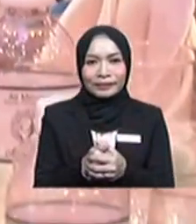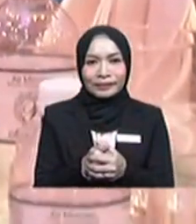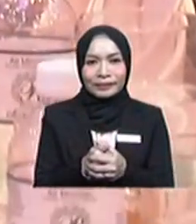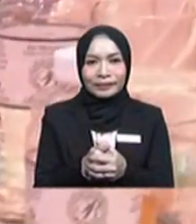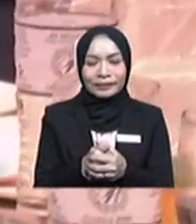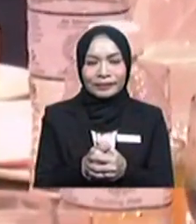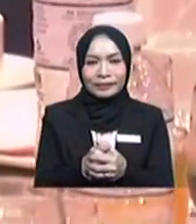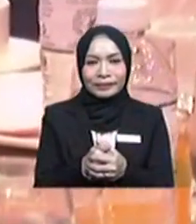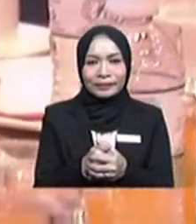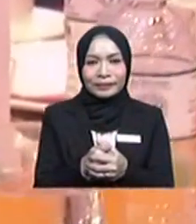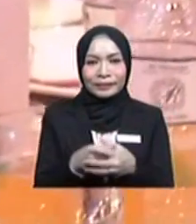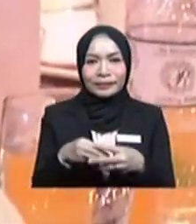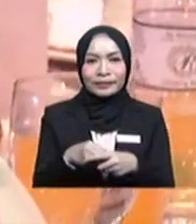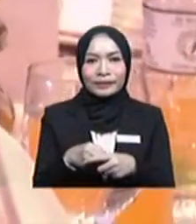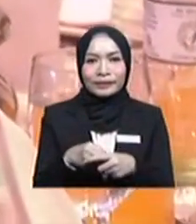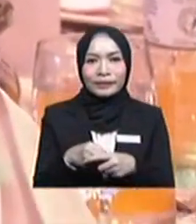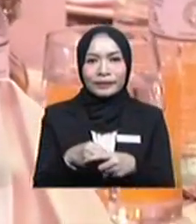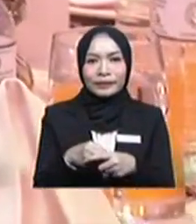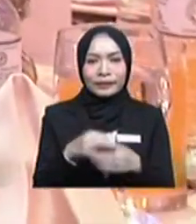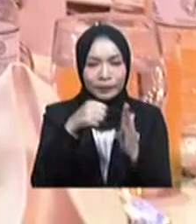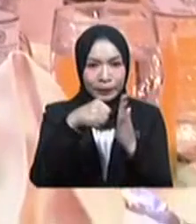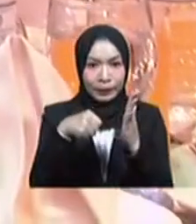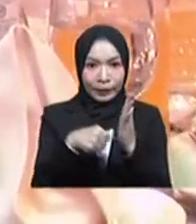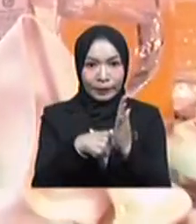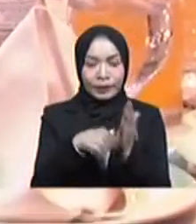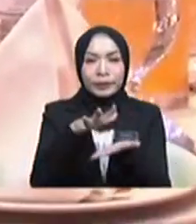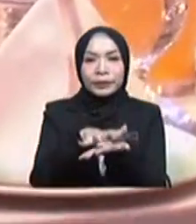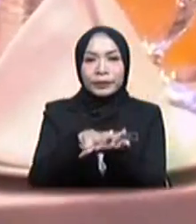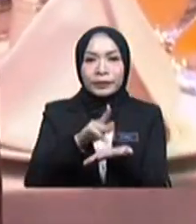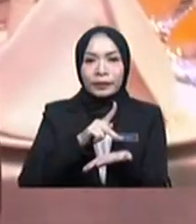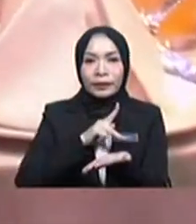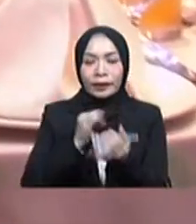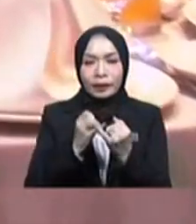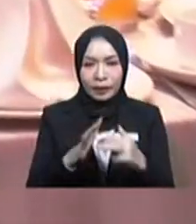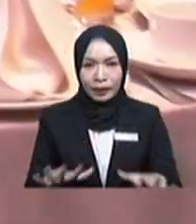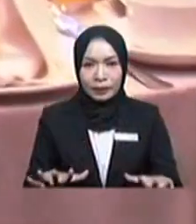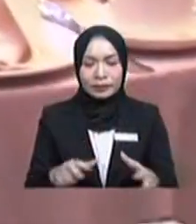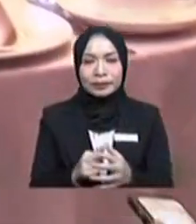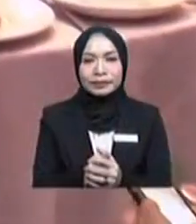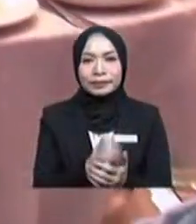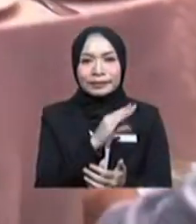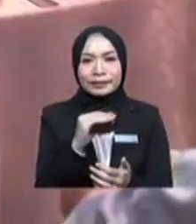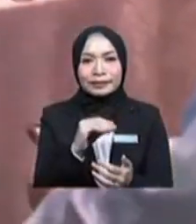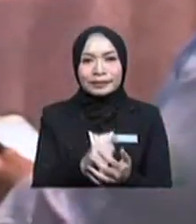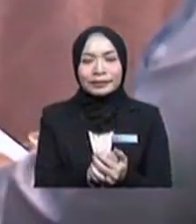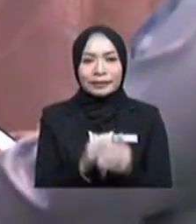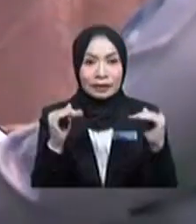digitalization, restructuring assessments, Sekolahku Sejahtera, and raising professional